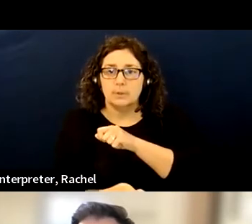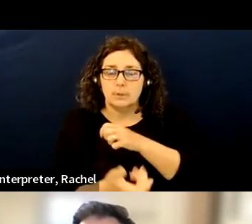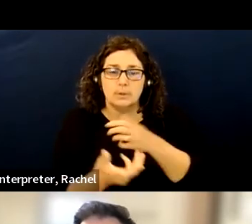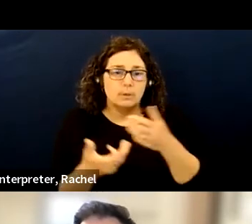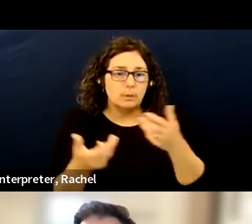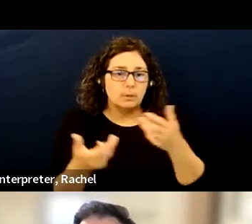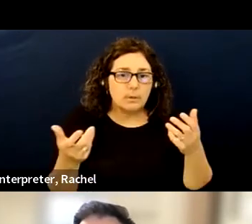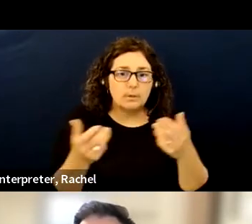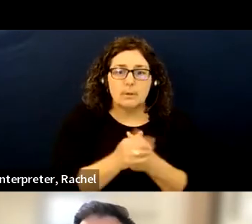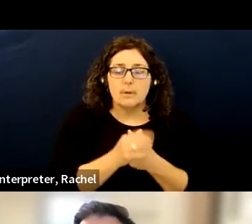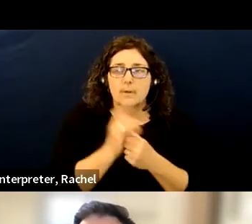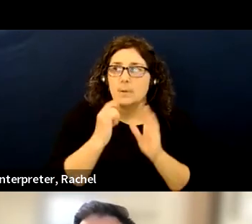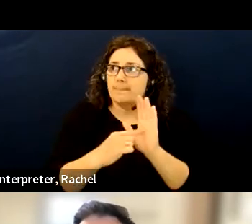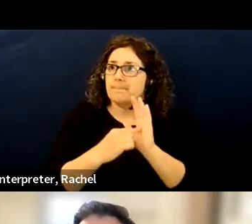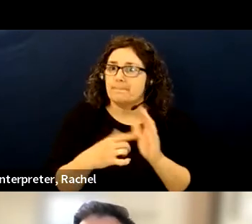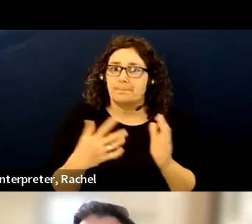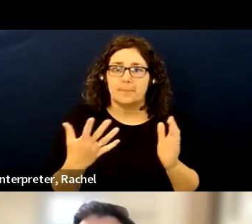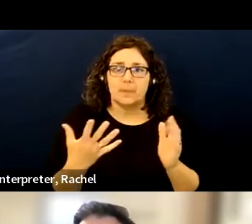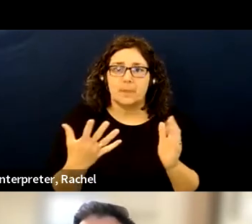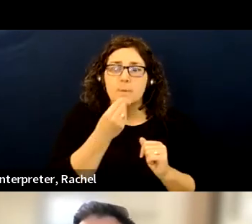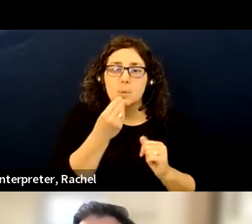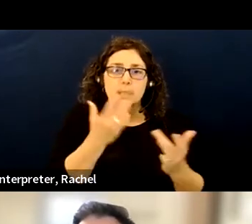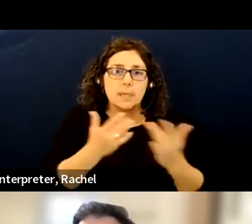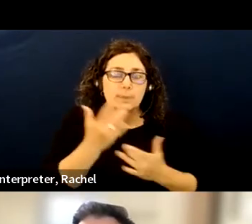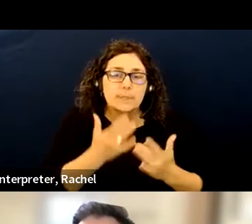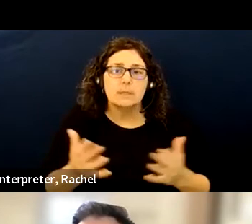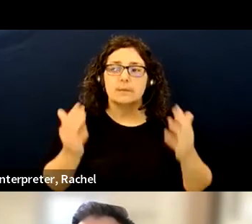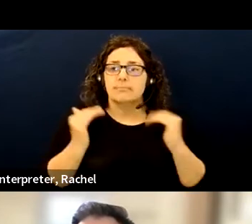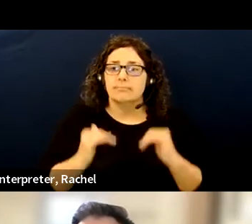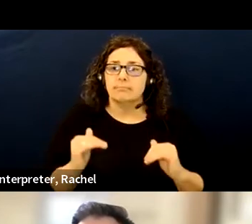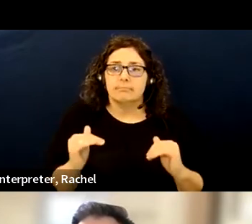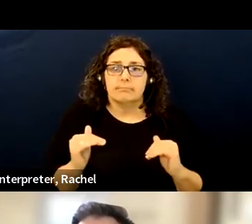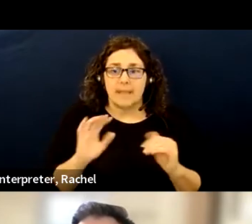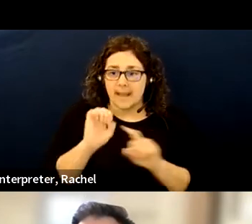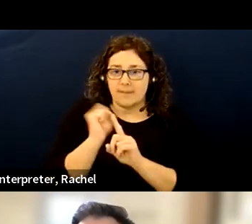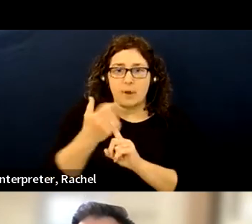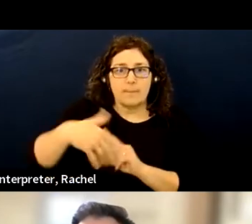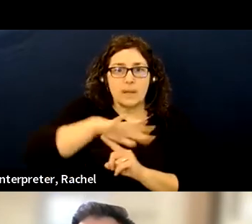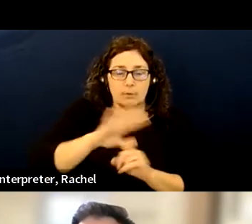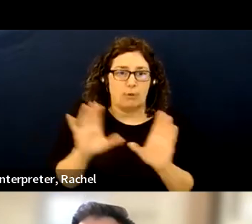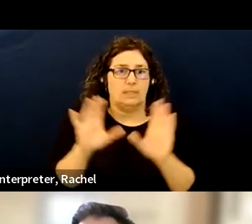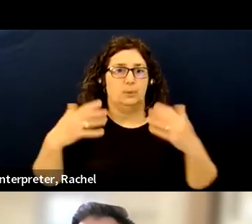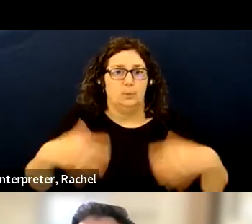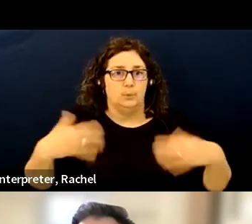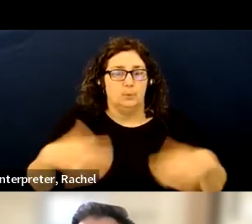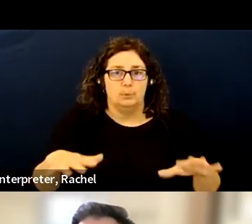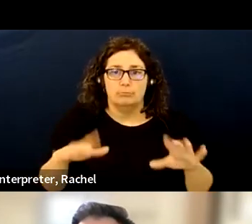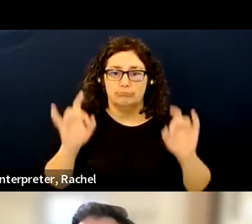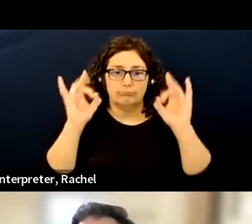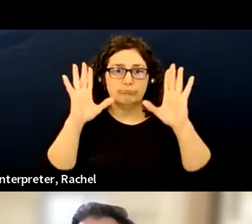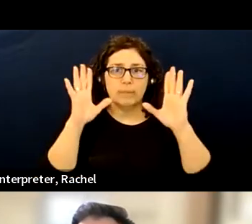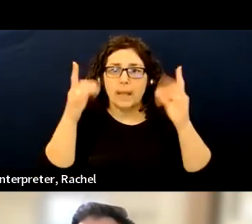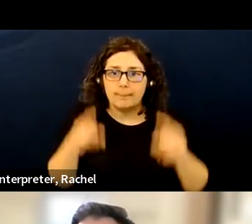There's things like, you know, food scarcity, there's things such as the environmental crisis that are currently